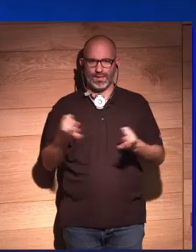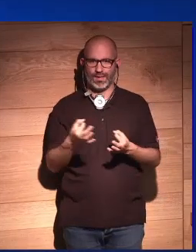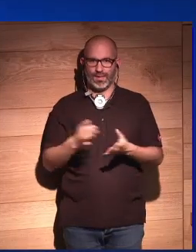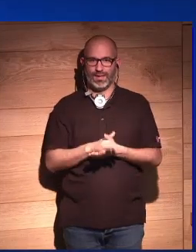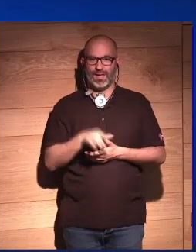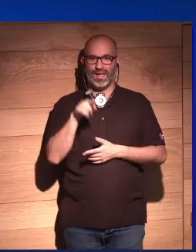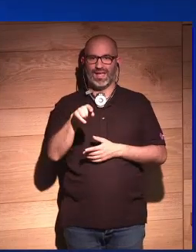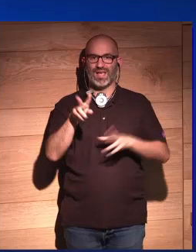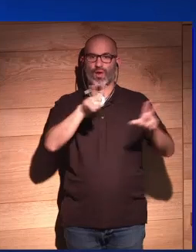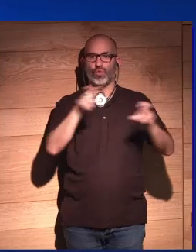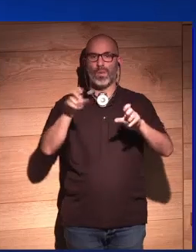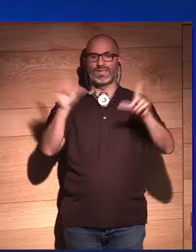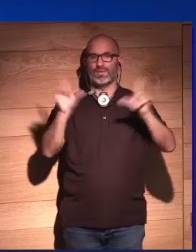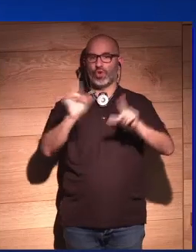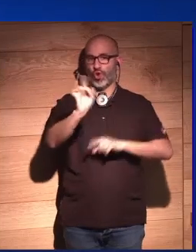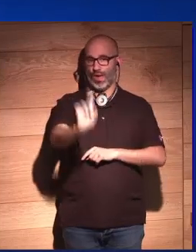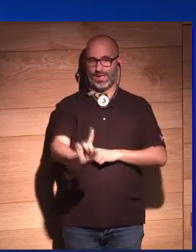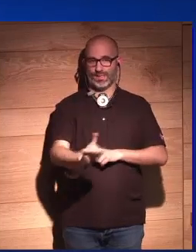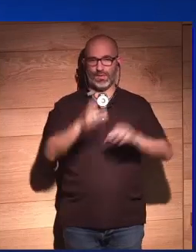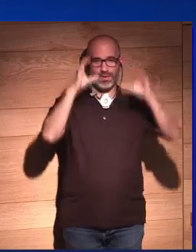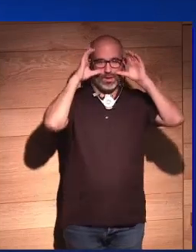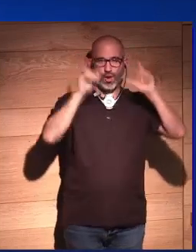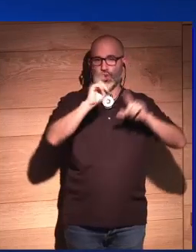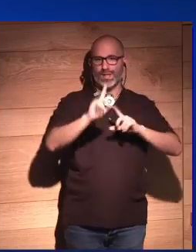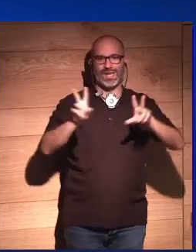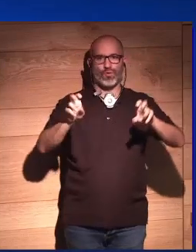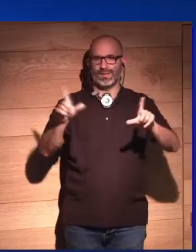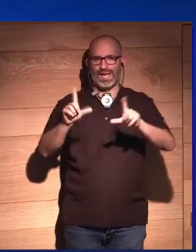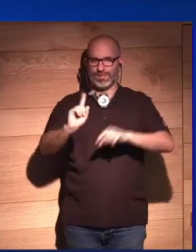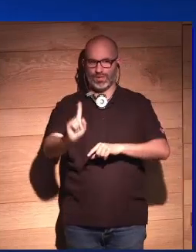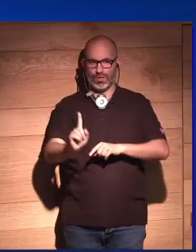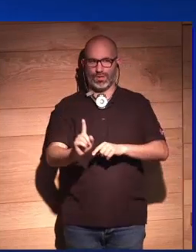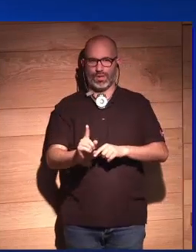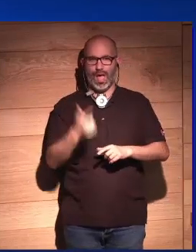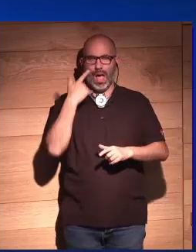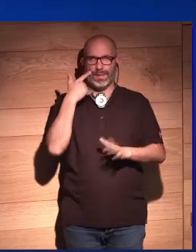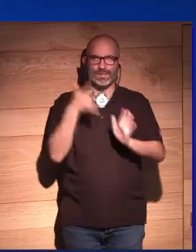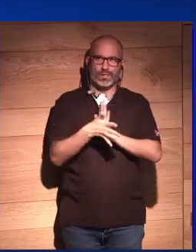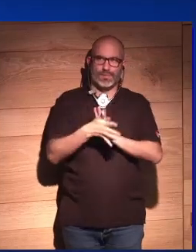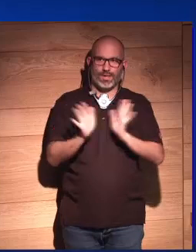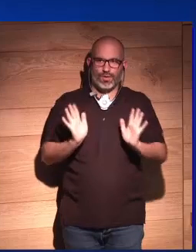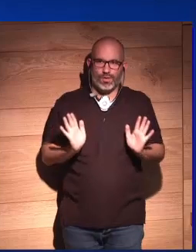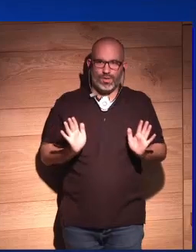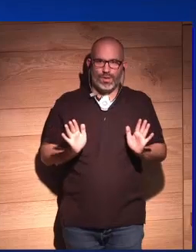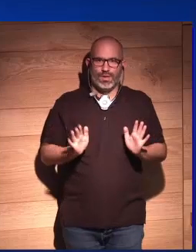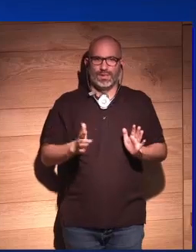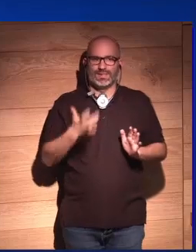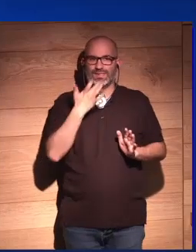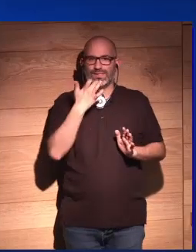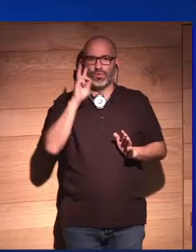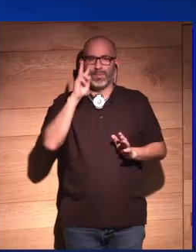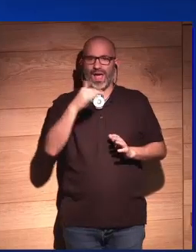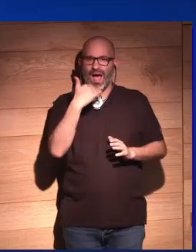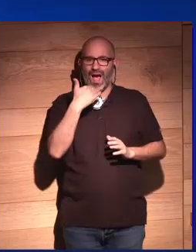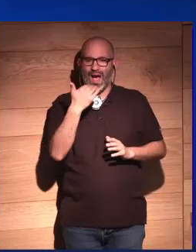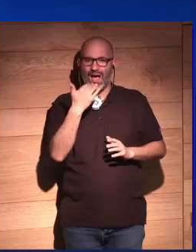is actually, so if you look at, another way to put it, if you look at the pie of the economy of VR, like